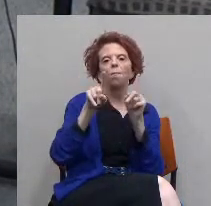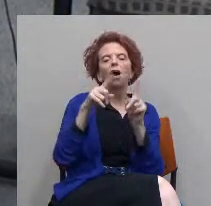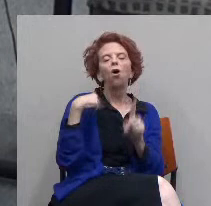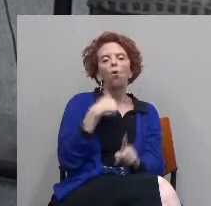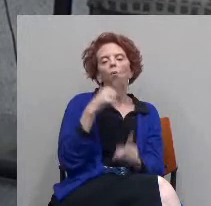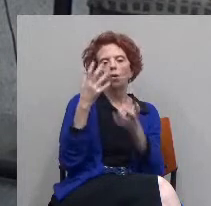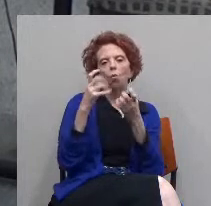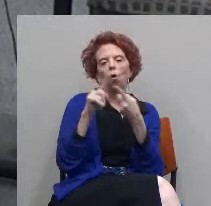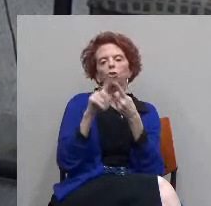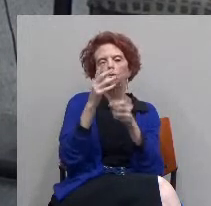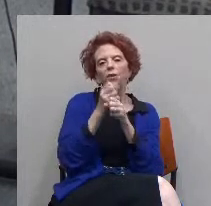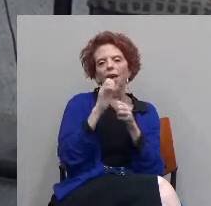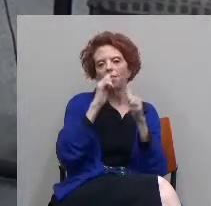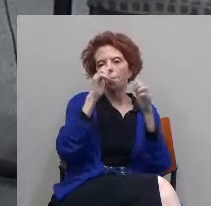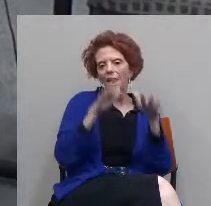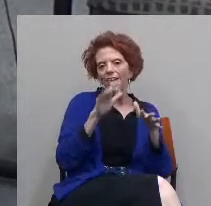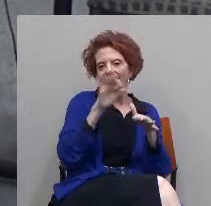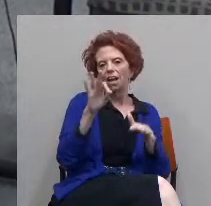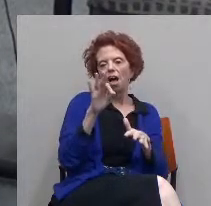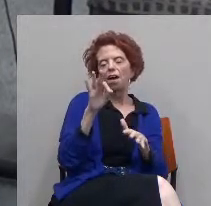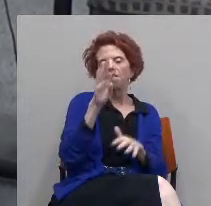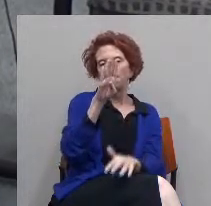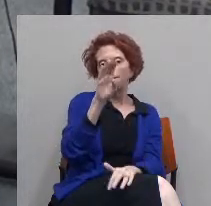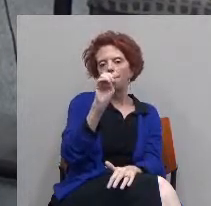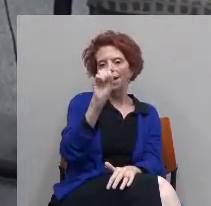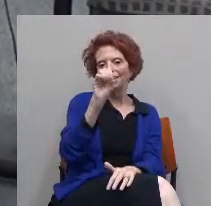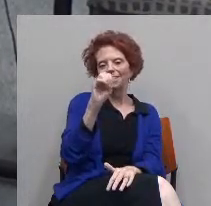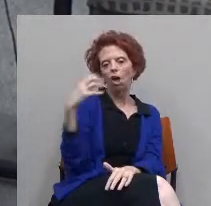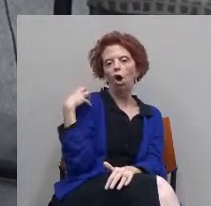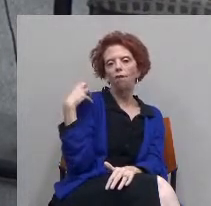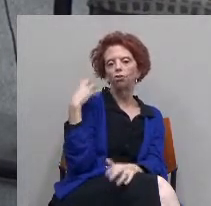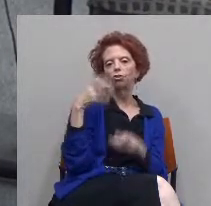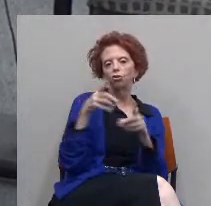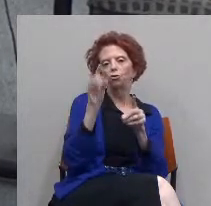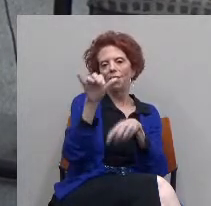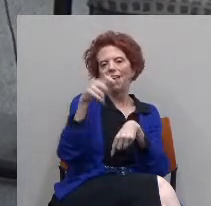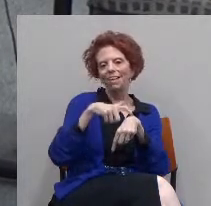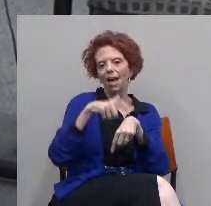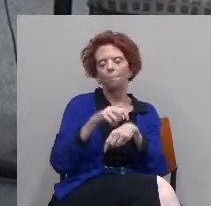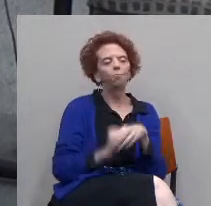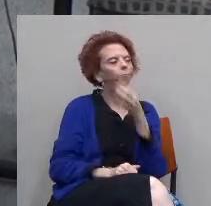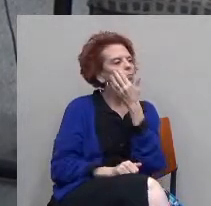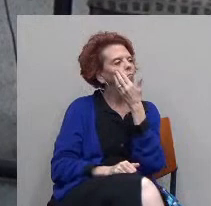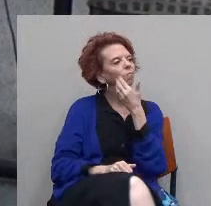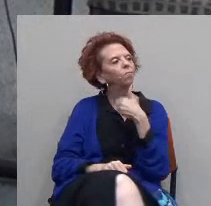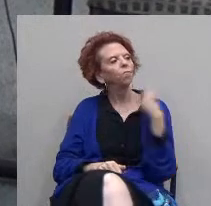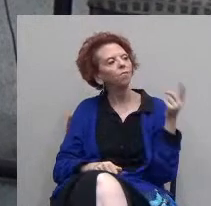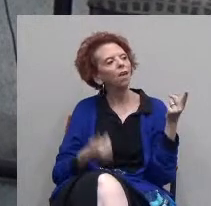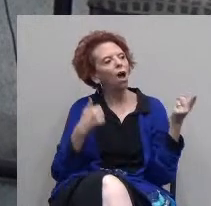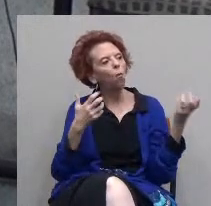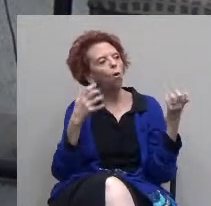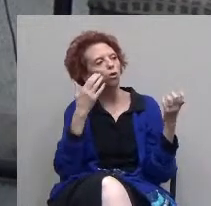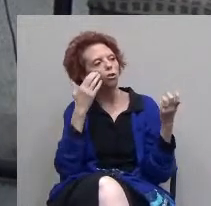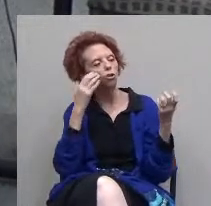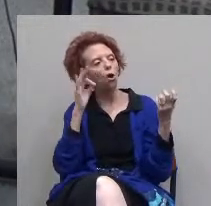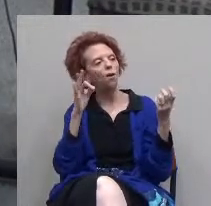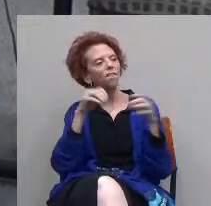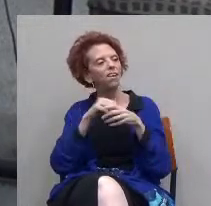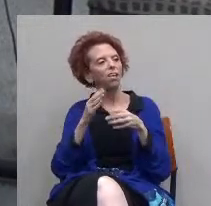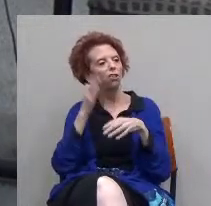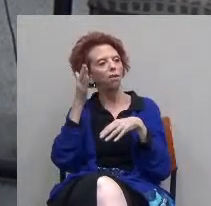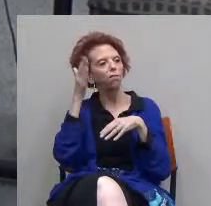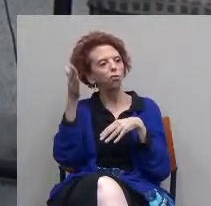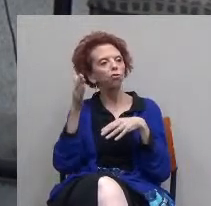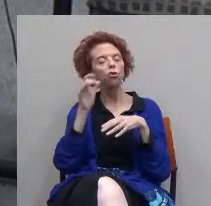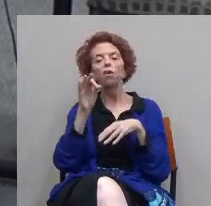seek the blessing of the BESE officers at the time. I just wonder, kind of in the future, if BESE